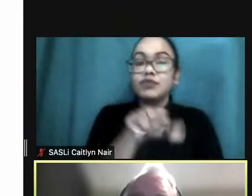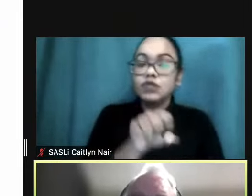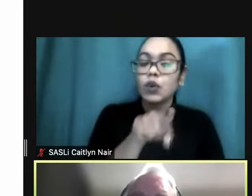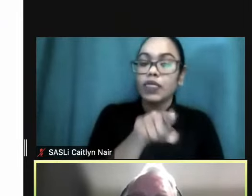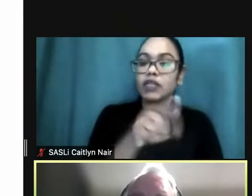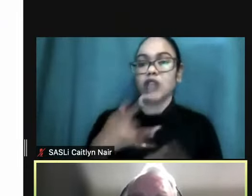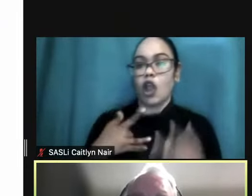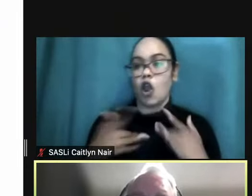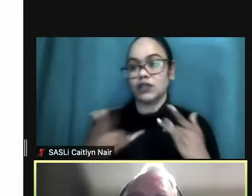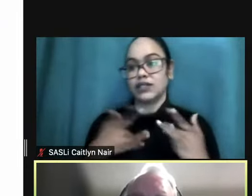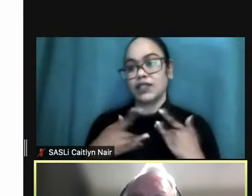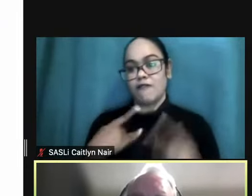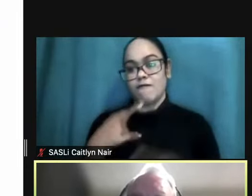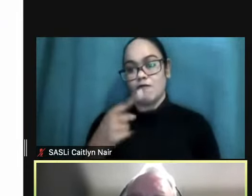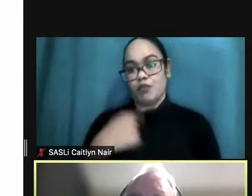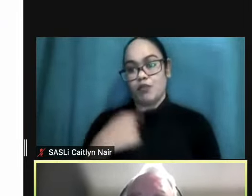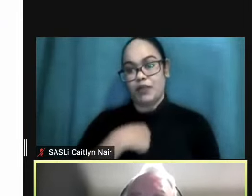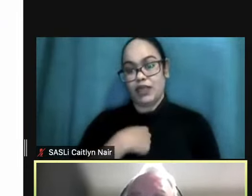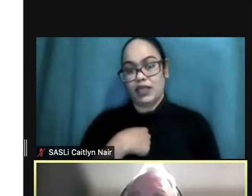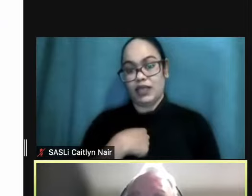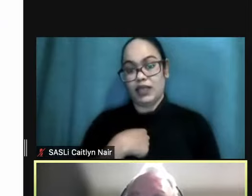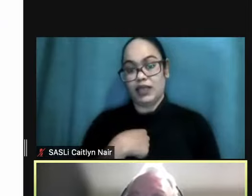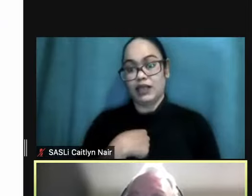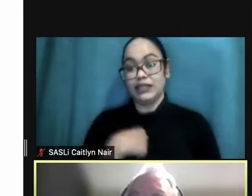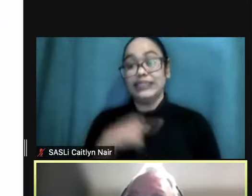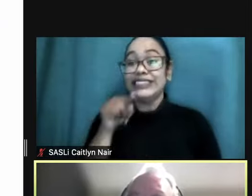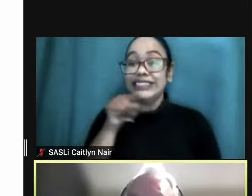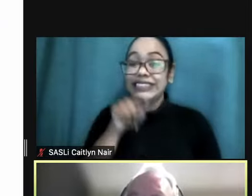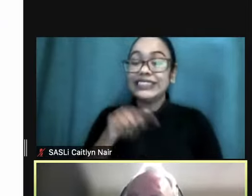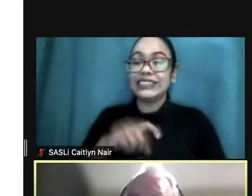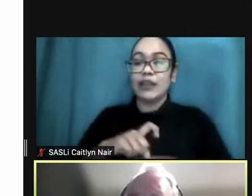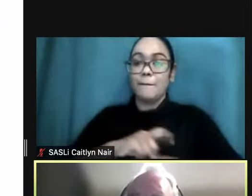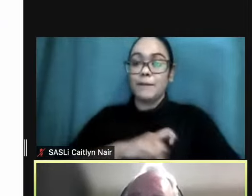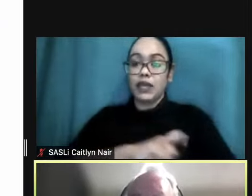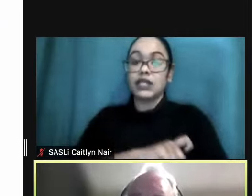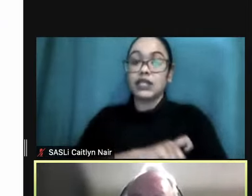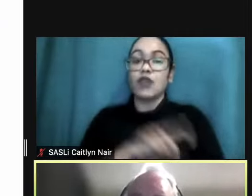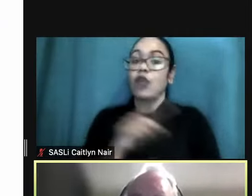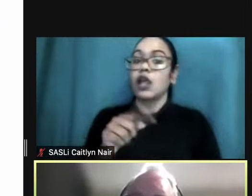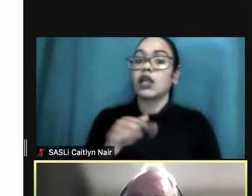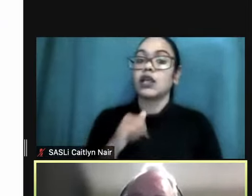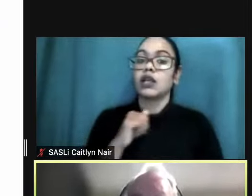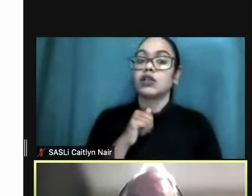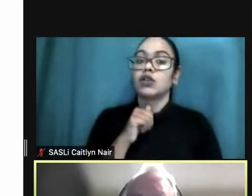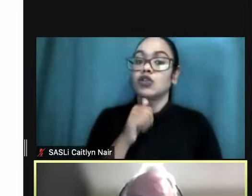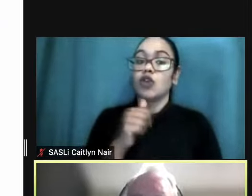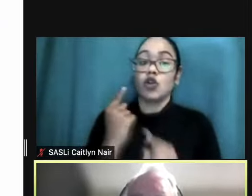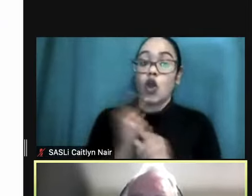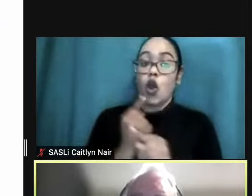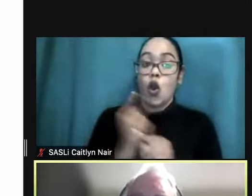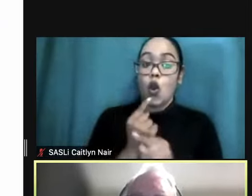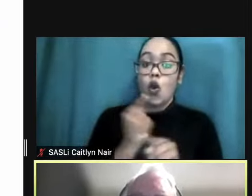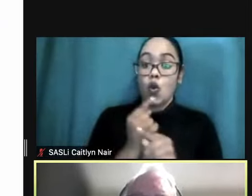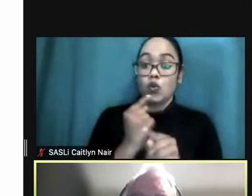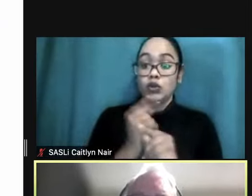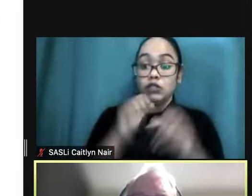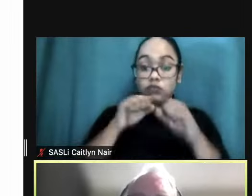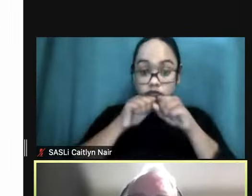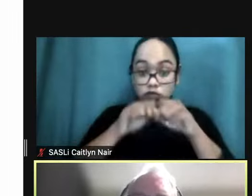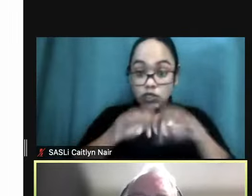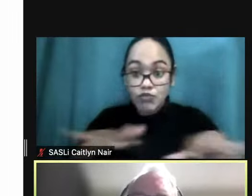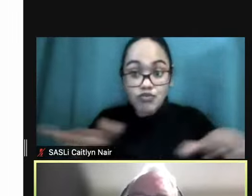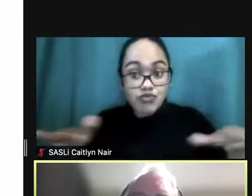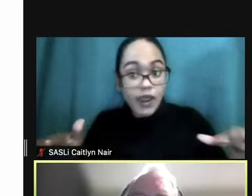concern that this variant might have not just enhanced transmissibility, so spread more